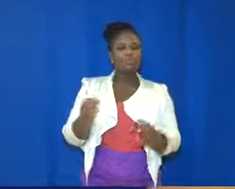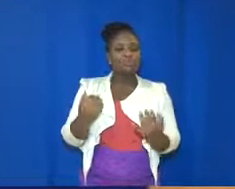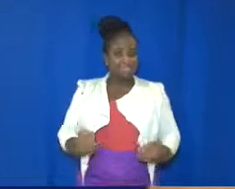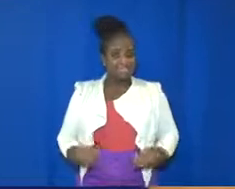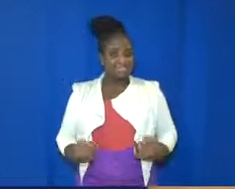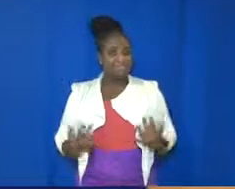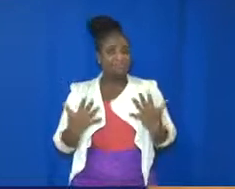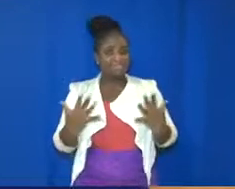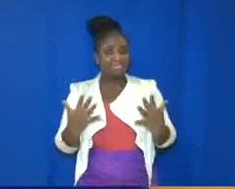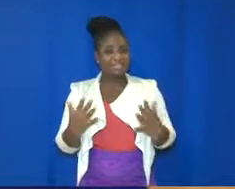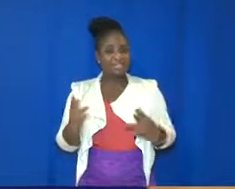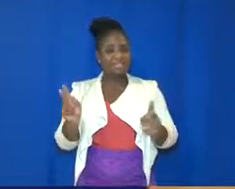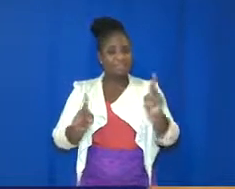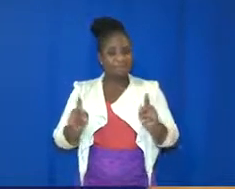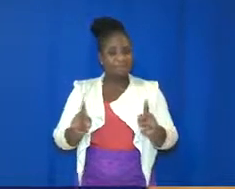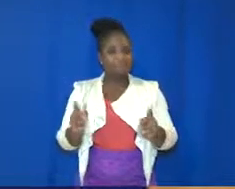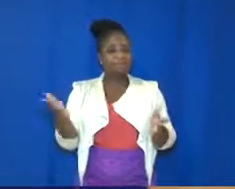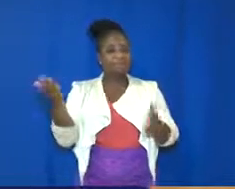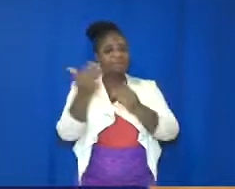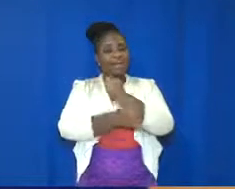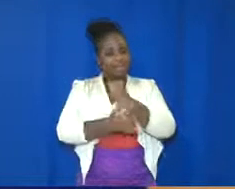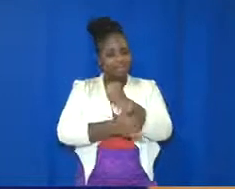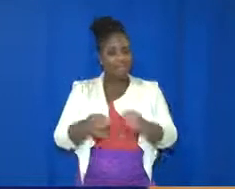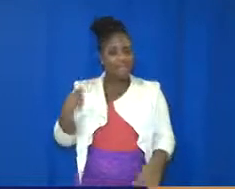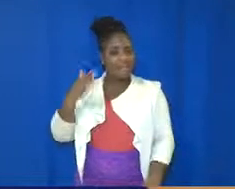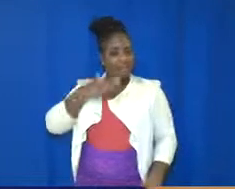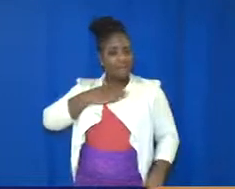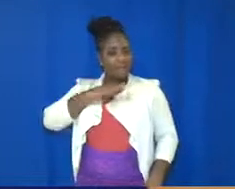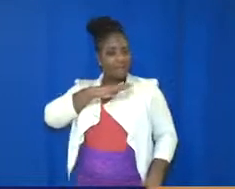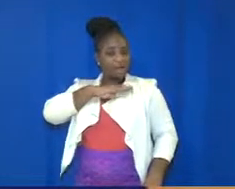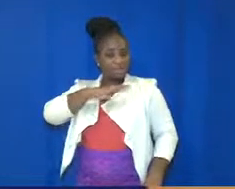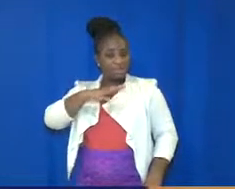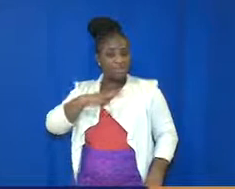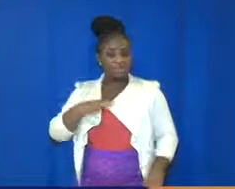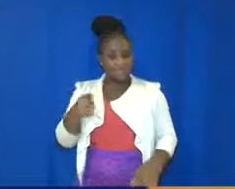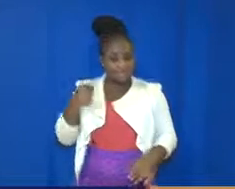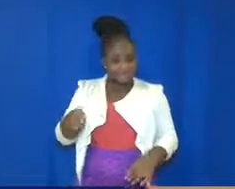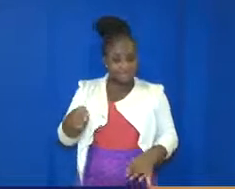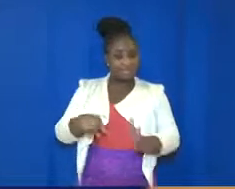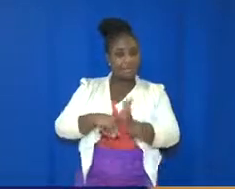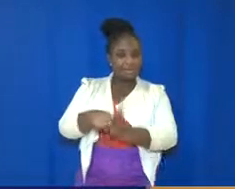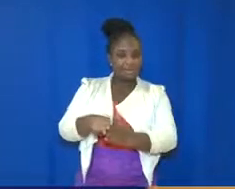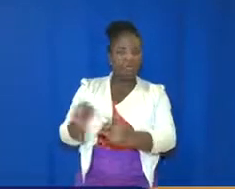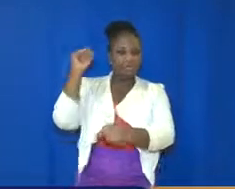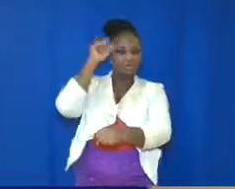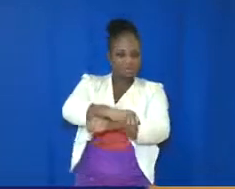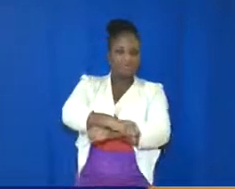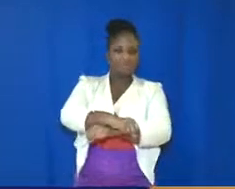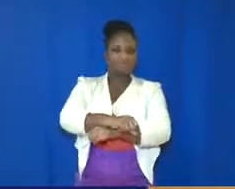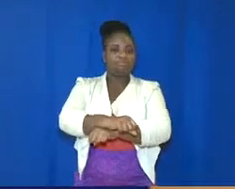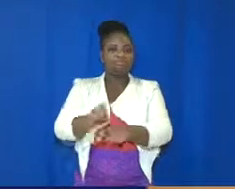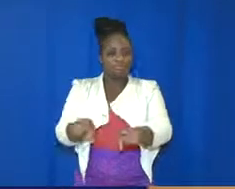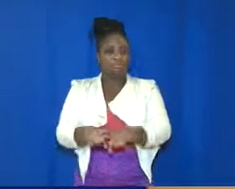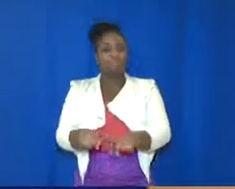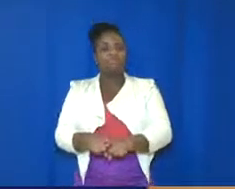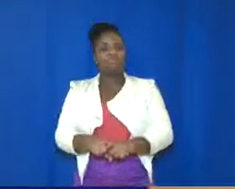and inspired the founders of our state. I'm confident that we will overcome this pandemic